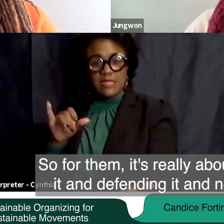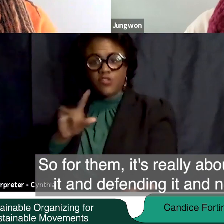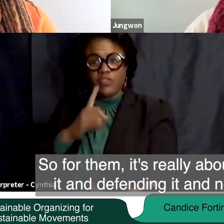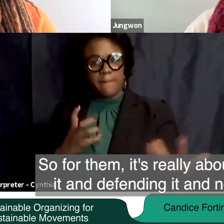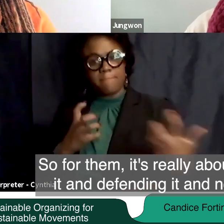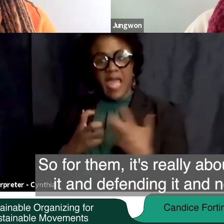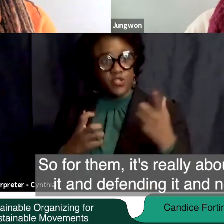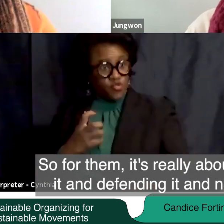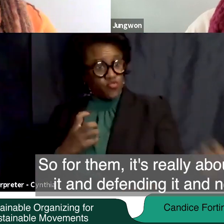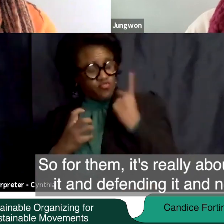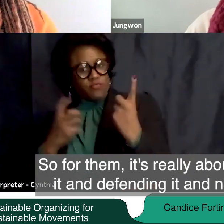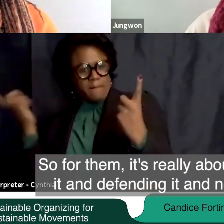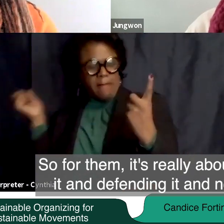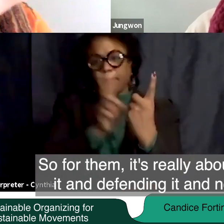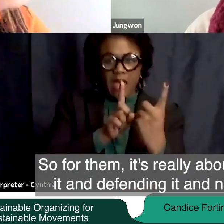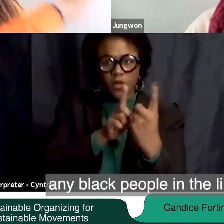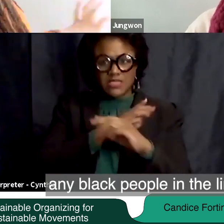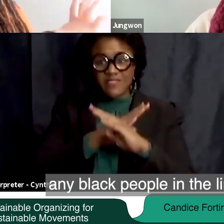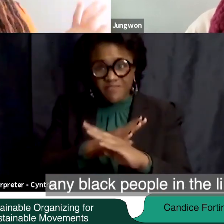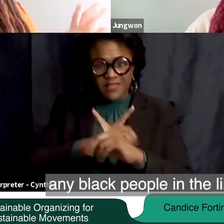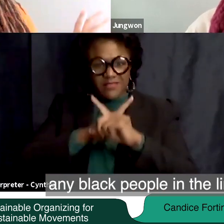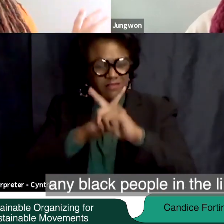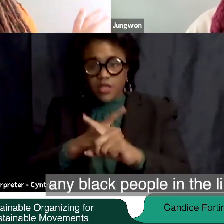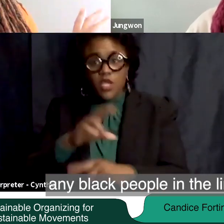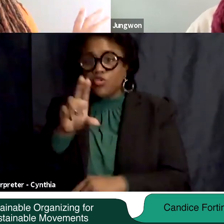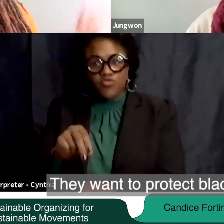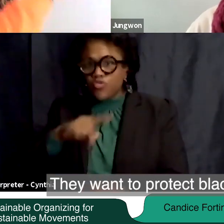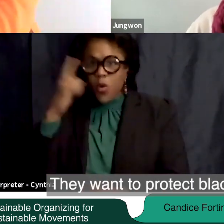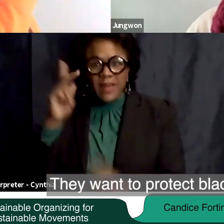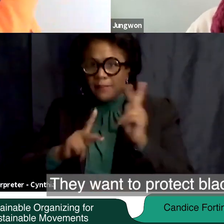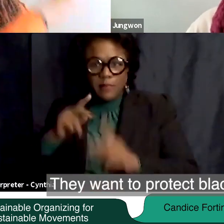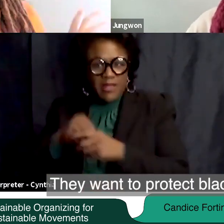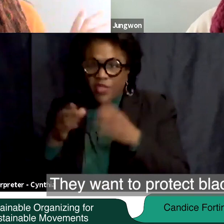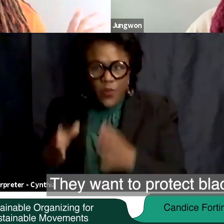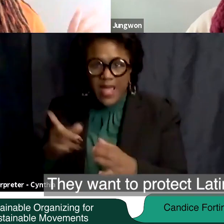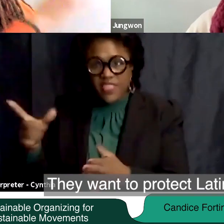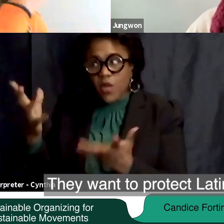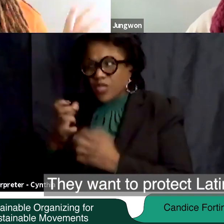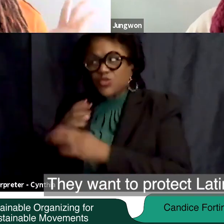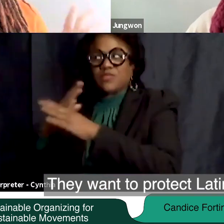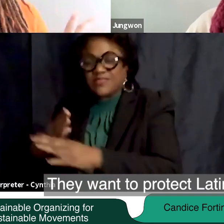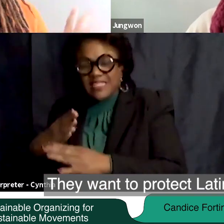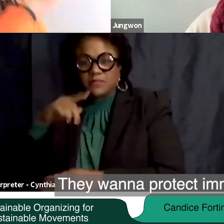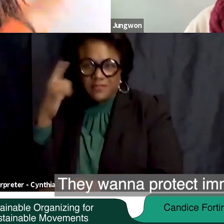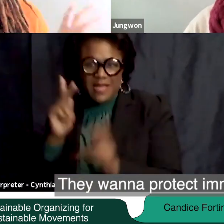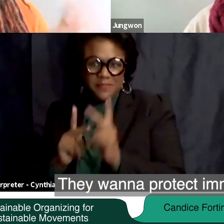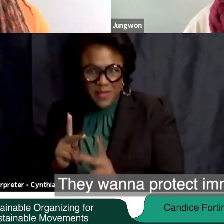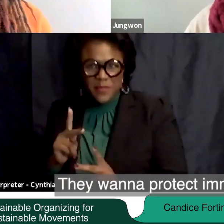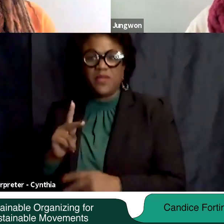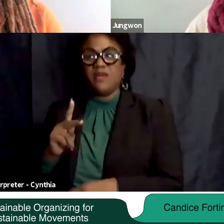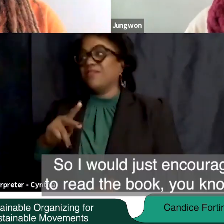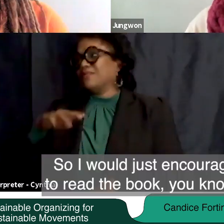it and defending it and not putting any Black people in the line of that. They want to protect Black people. They want to protect Latinx people. They want to